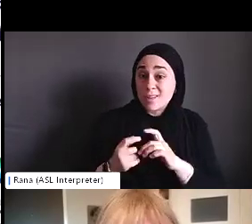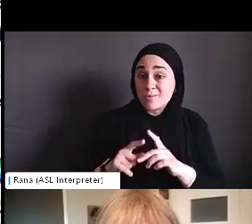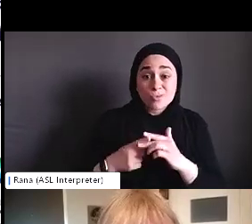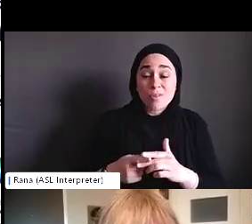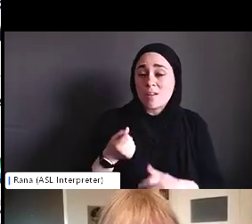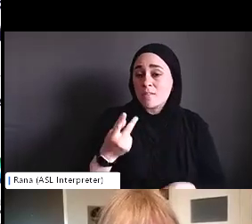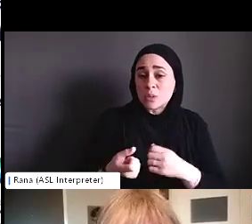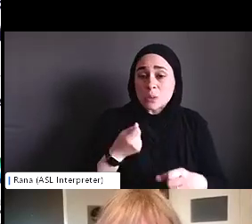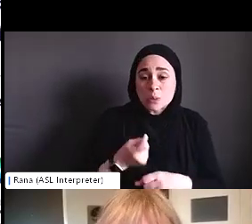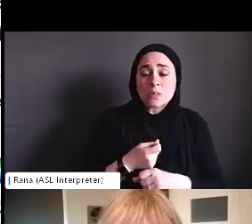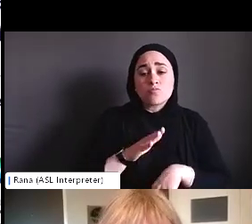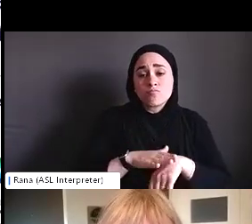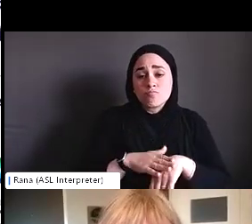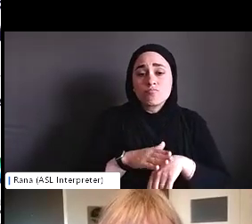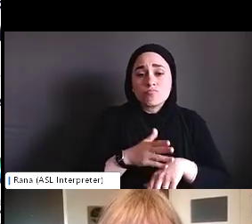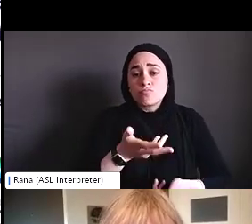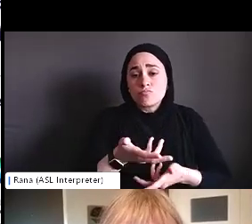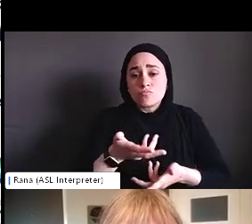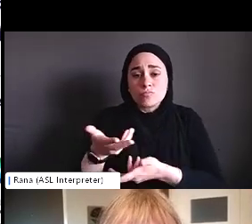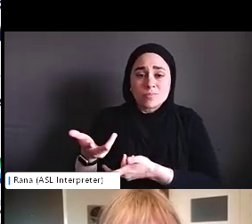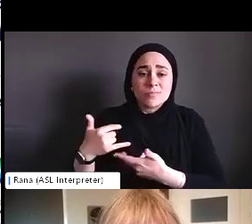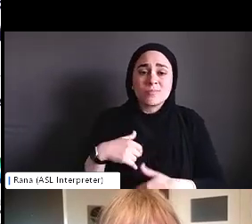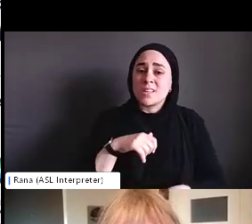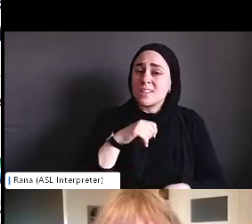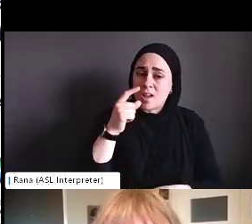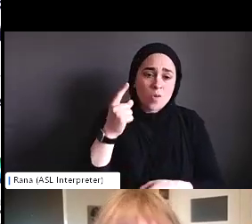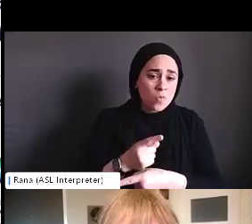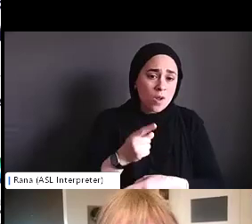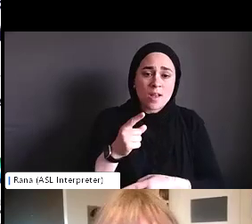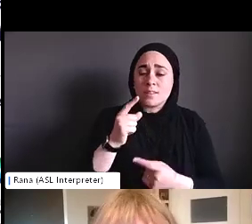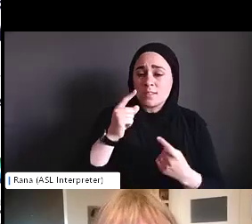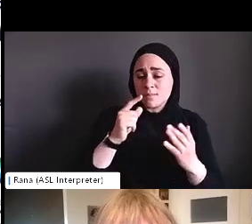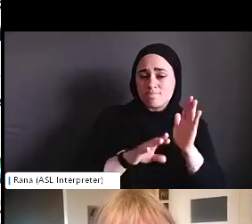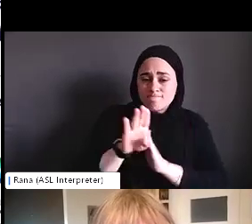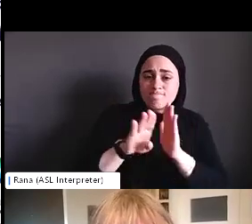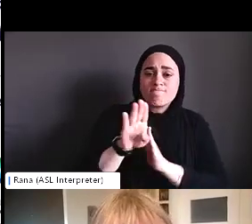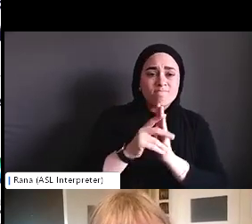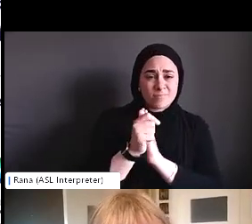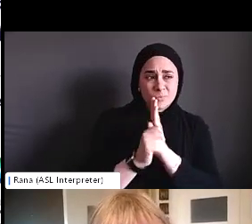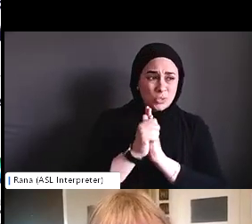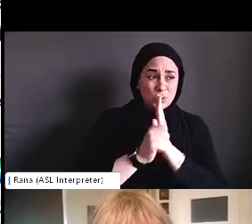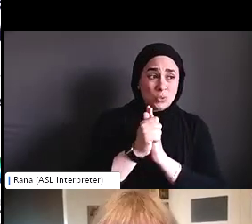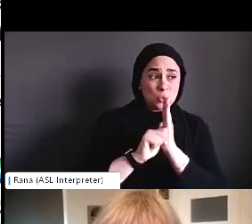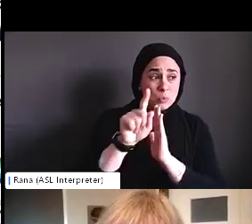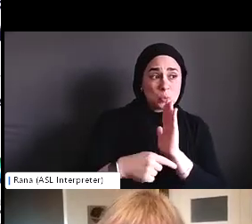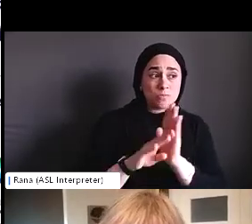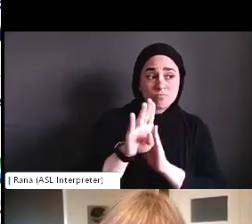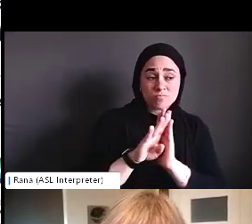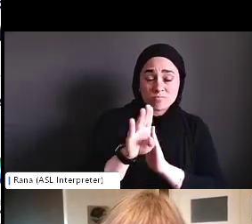of years, we did consultations, and the It's Not Right material, just the brochures were developed. And